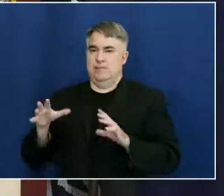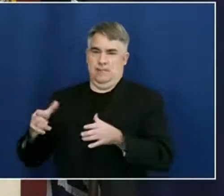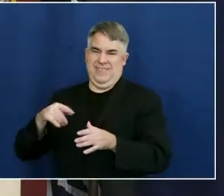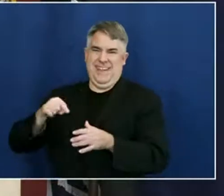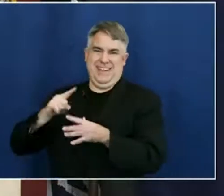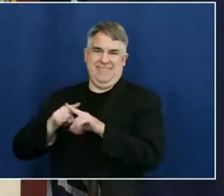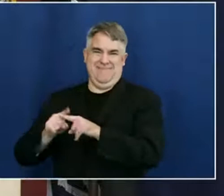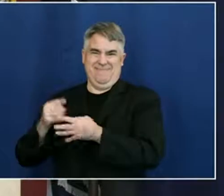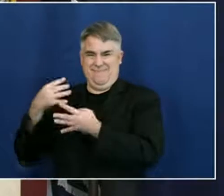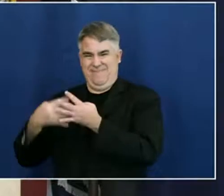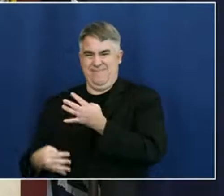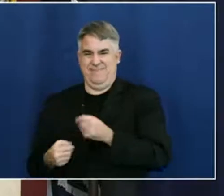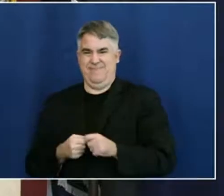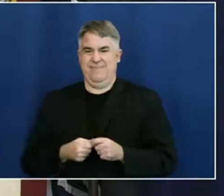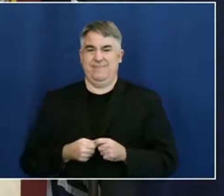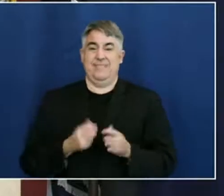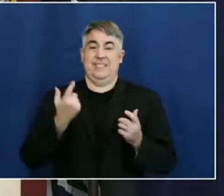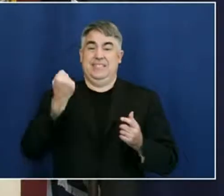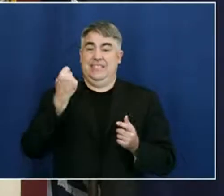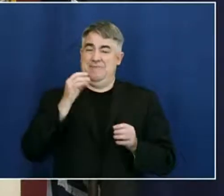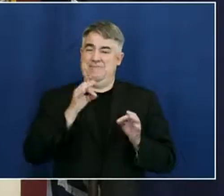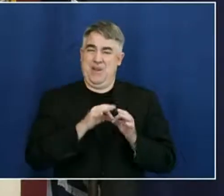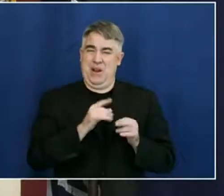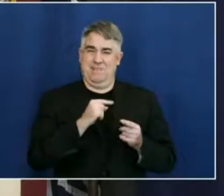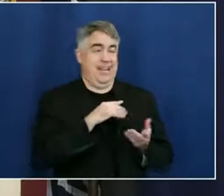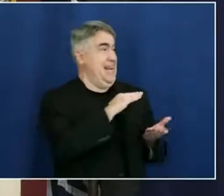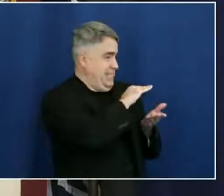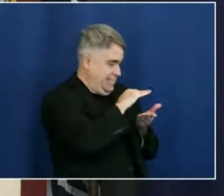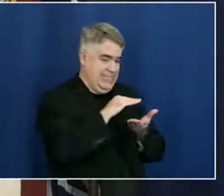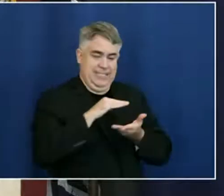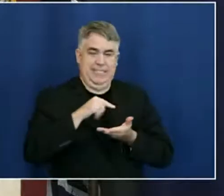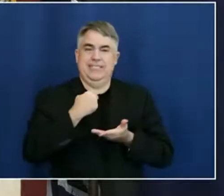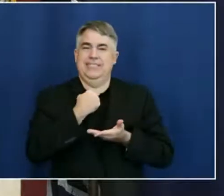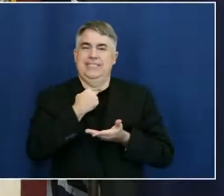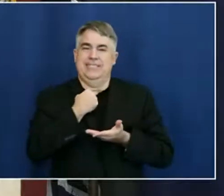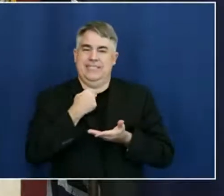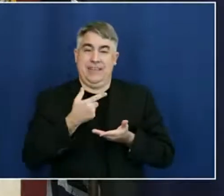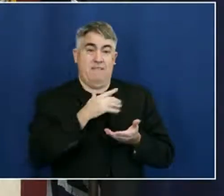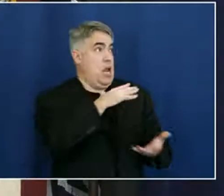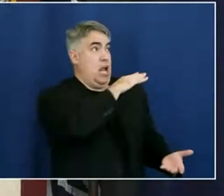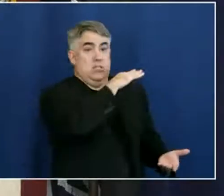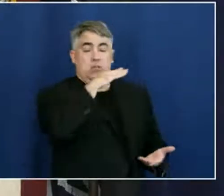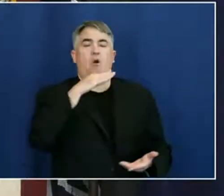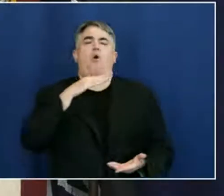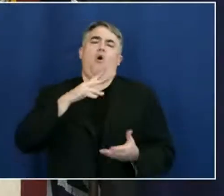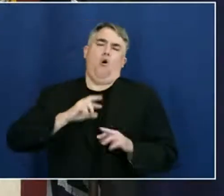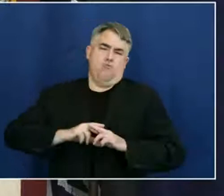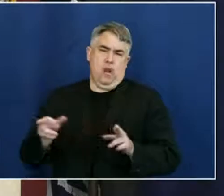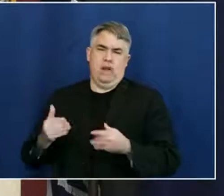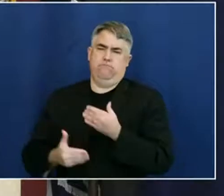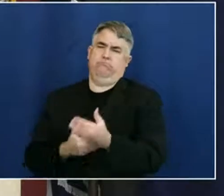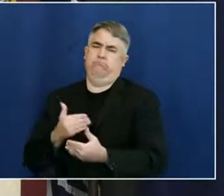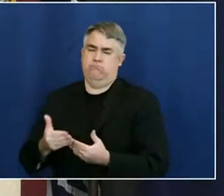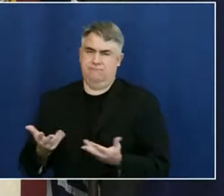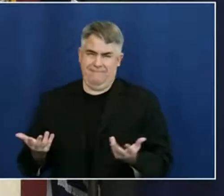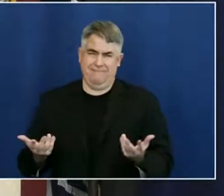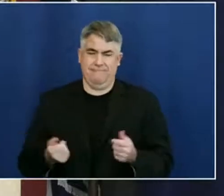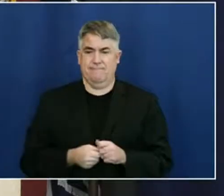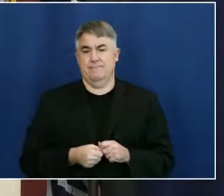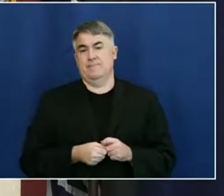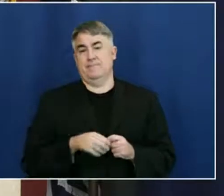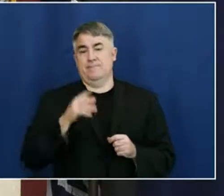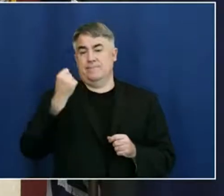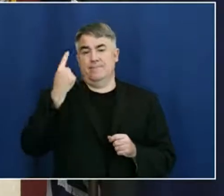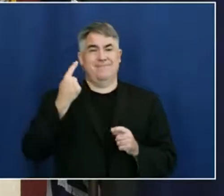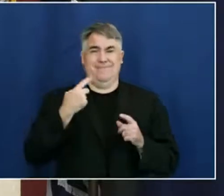supply, and we hope to see that increase, and we will keep doing everything we can to move rapidly through these tiers and get as many people vaccinated as